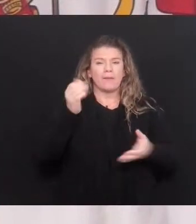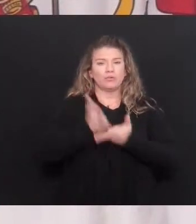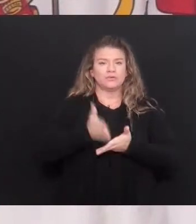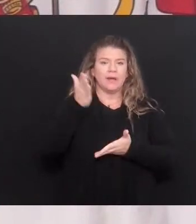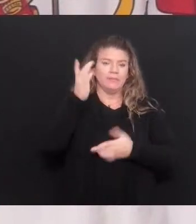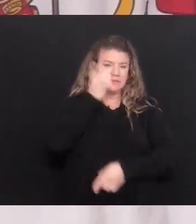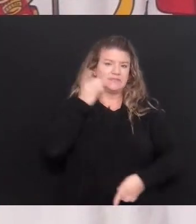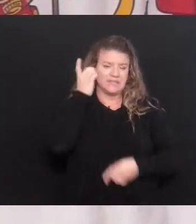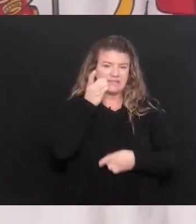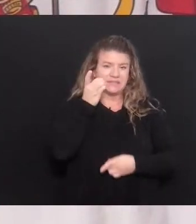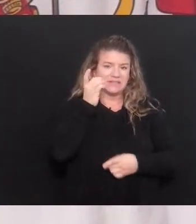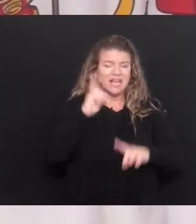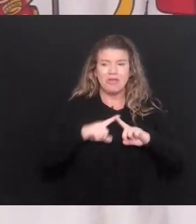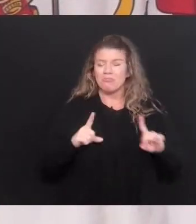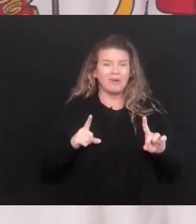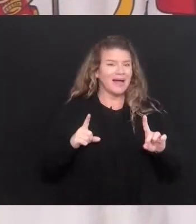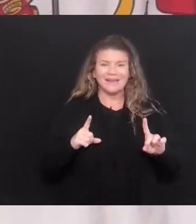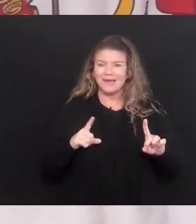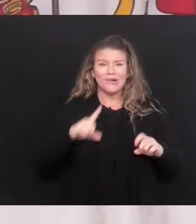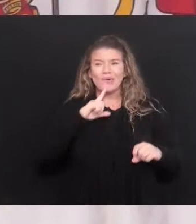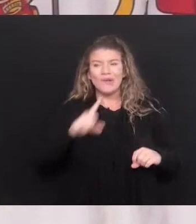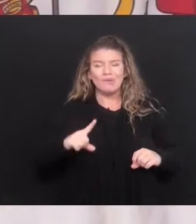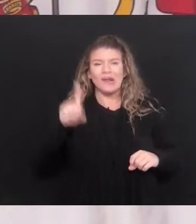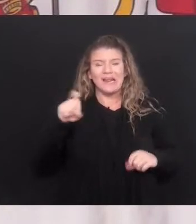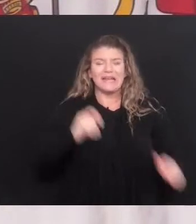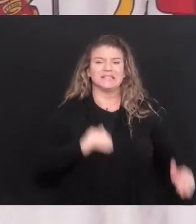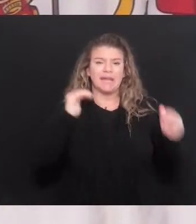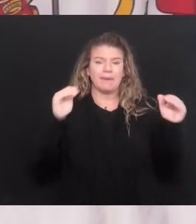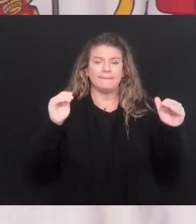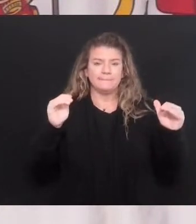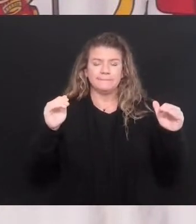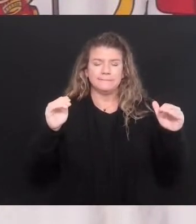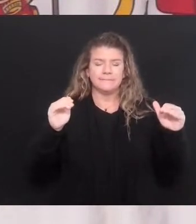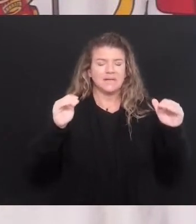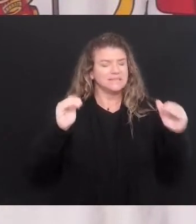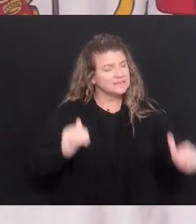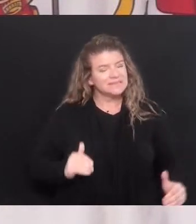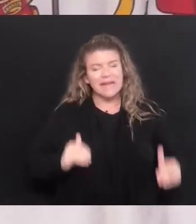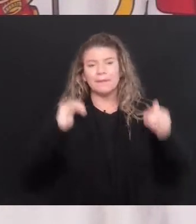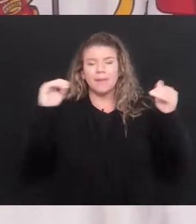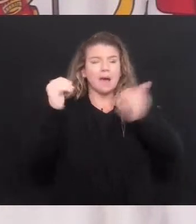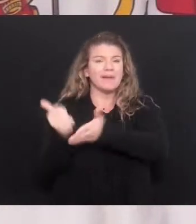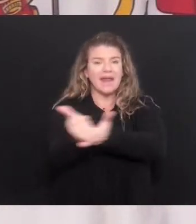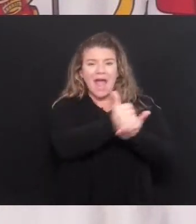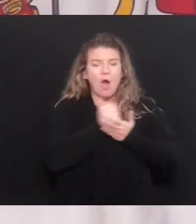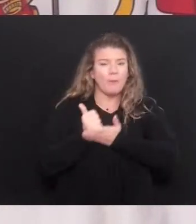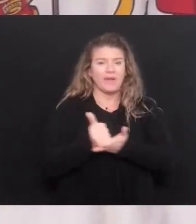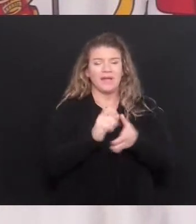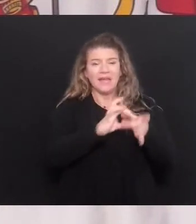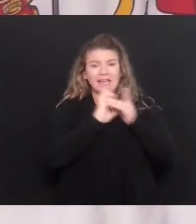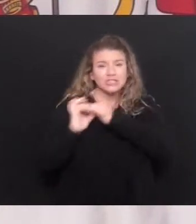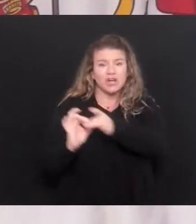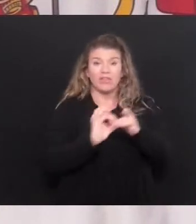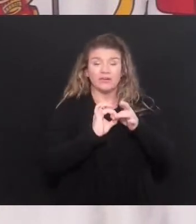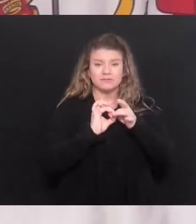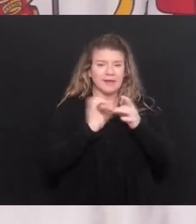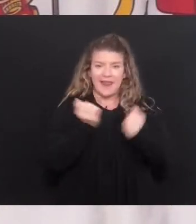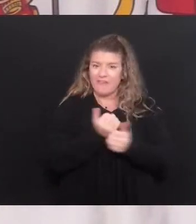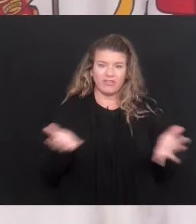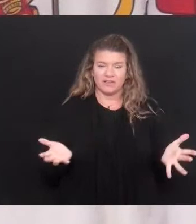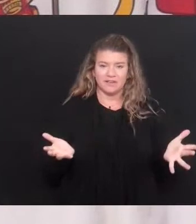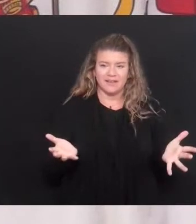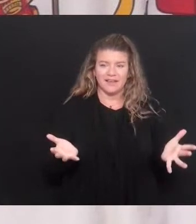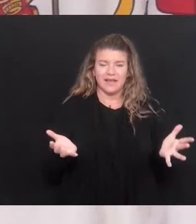thing. But we really need to step up and help each other in every way. This is